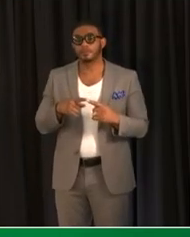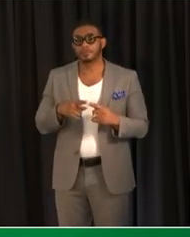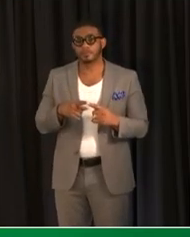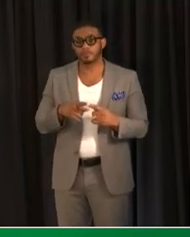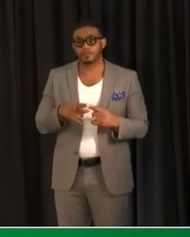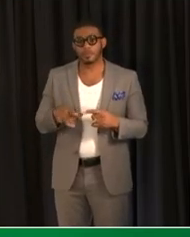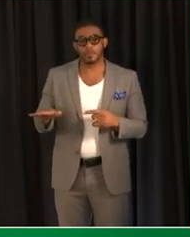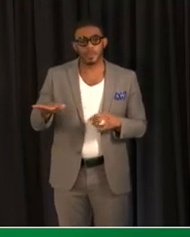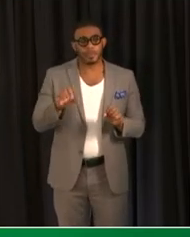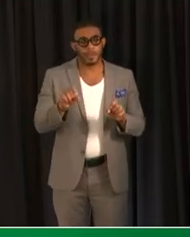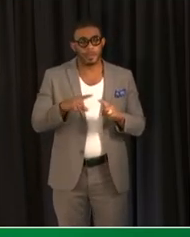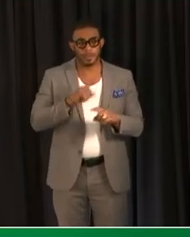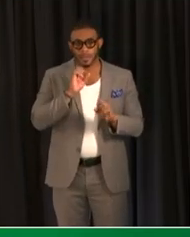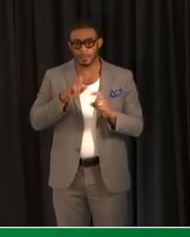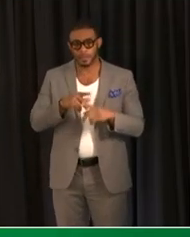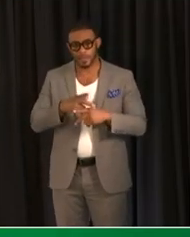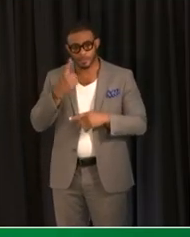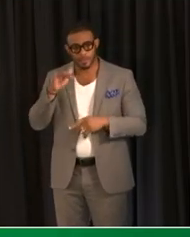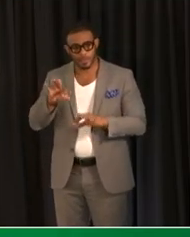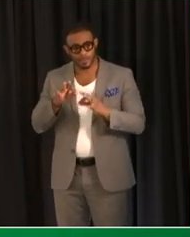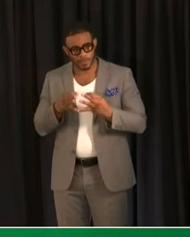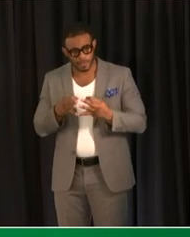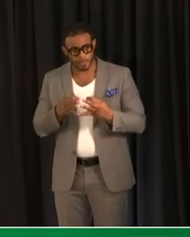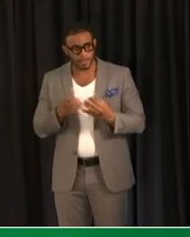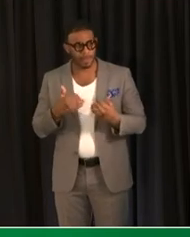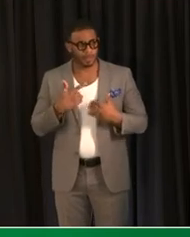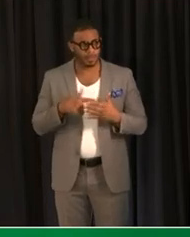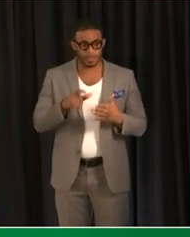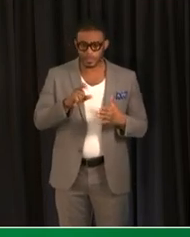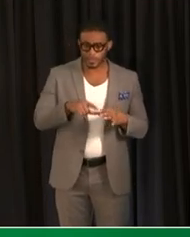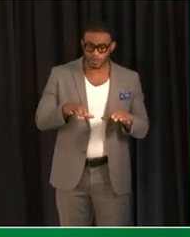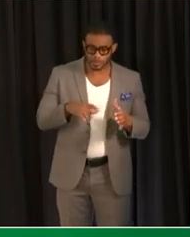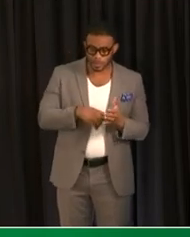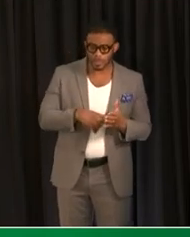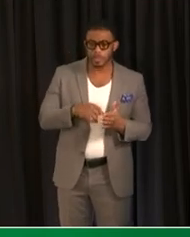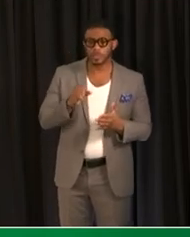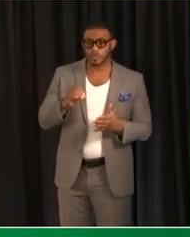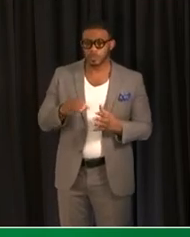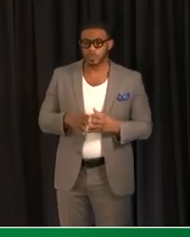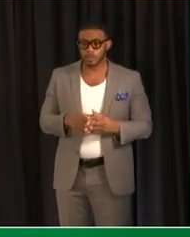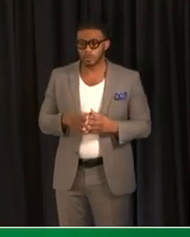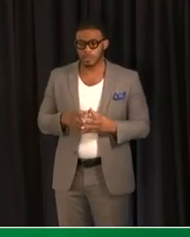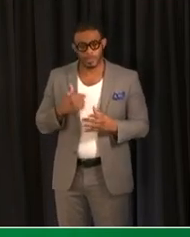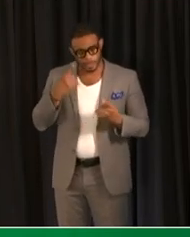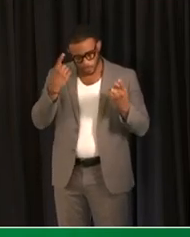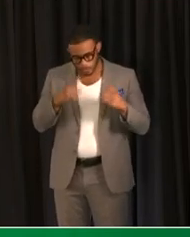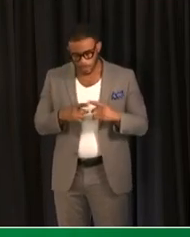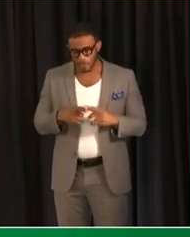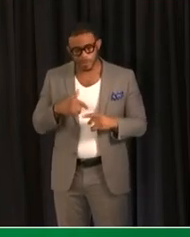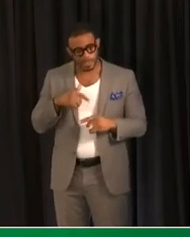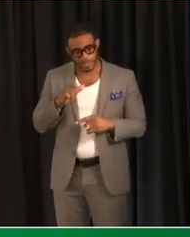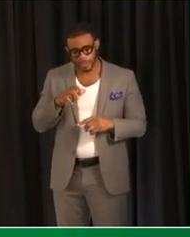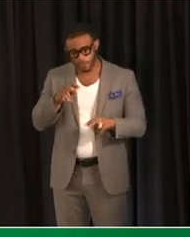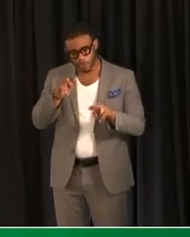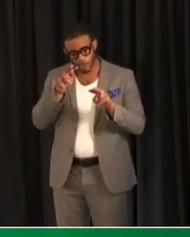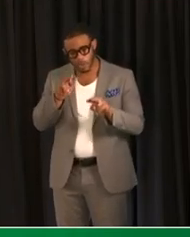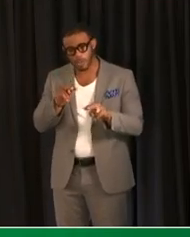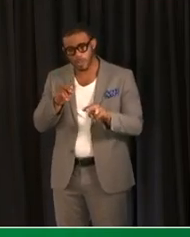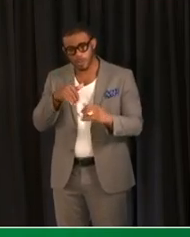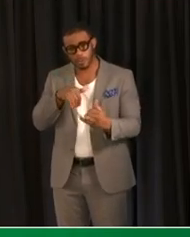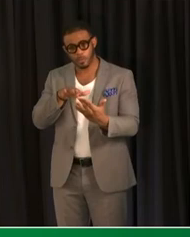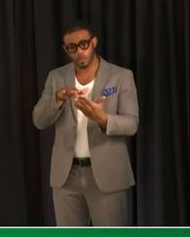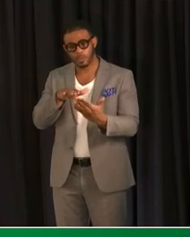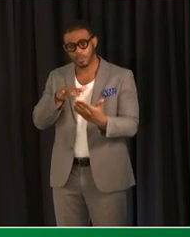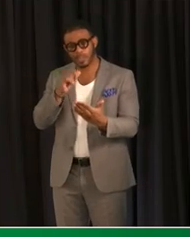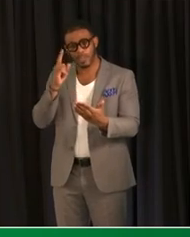about their ability to be able to care for their families and have what they need to do that. And so I agree, we have to look at